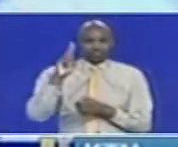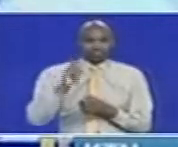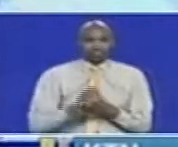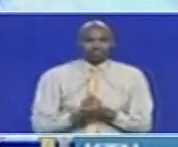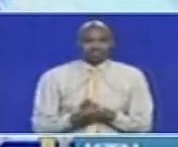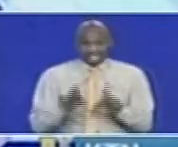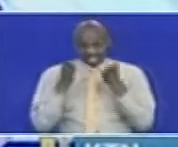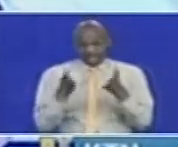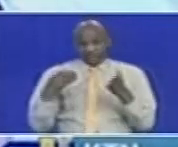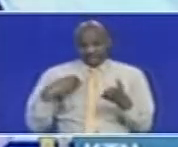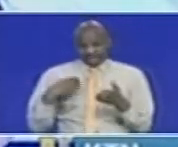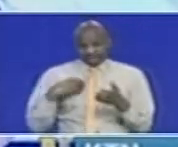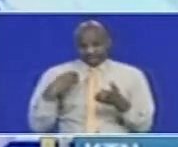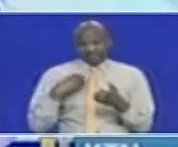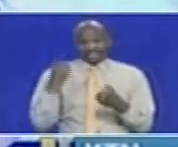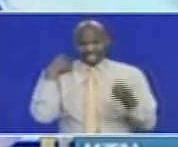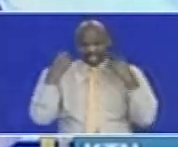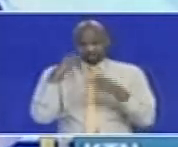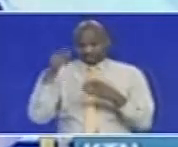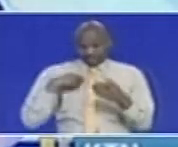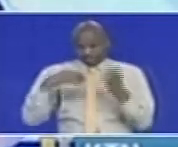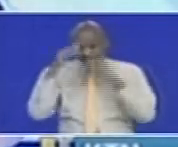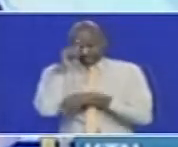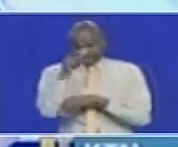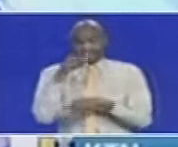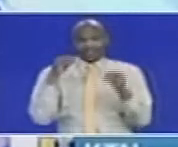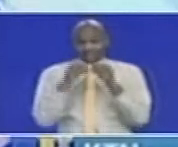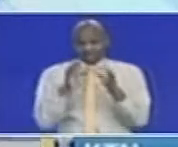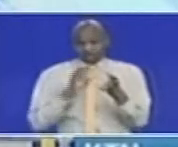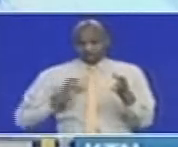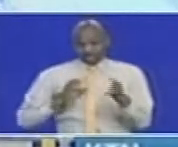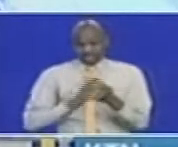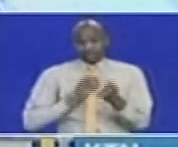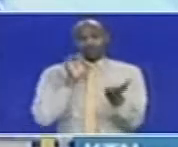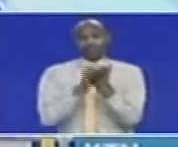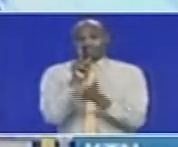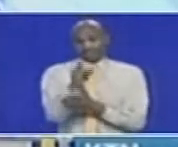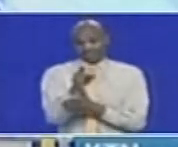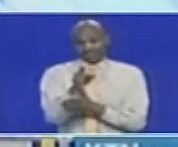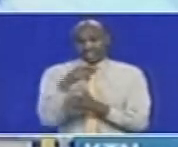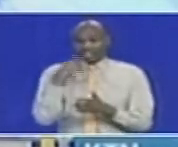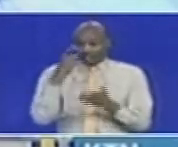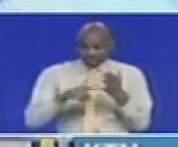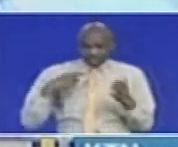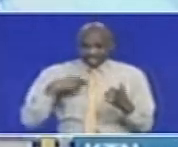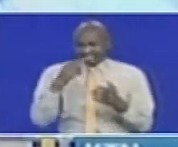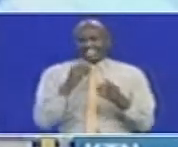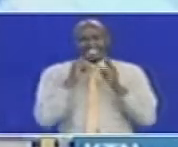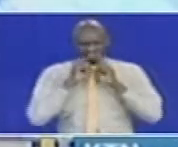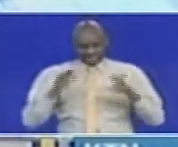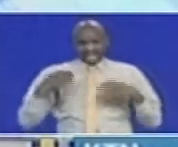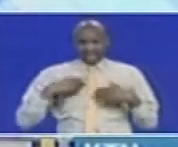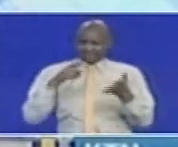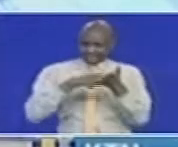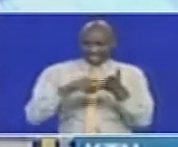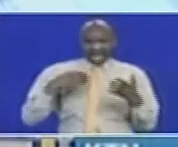Now, Kericho Governor Professor Paul Chepkwony appeared before a committee hearing a proposal to impeach him. Chepkwony maintained his innocence over allegations